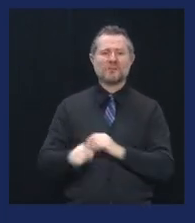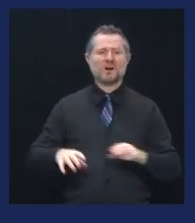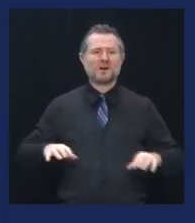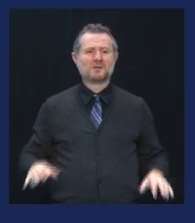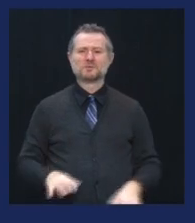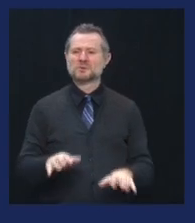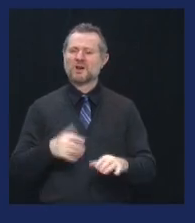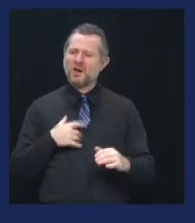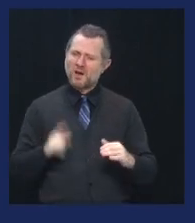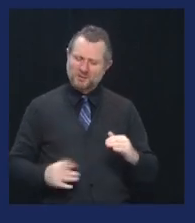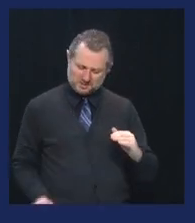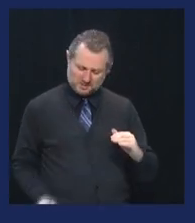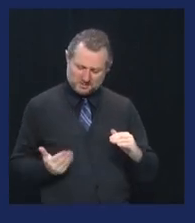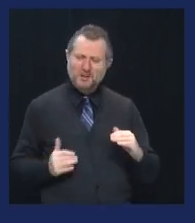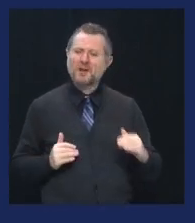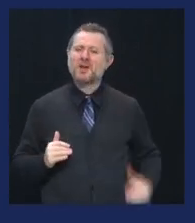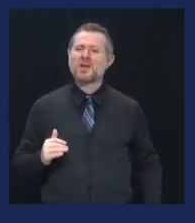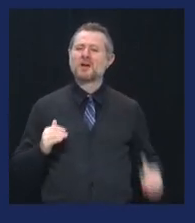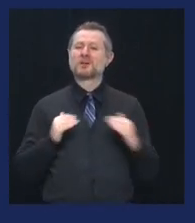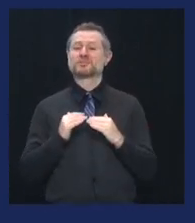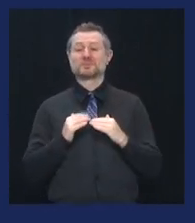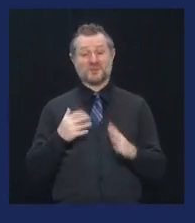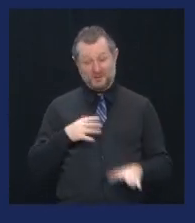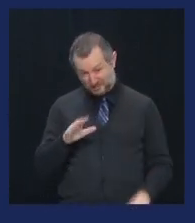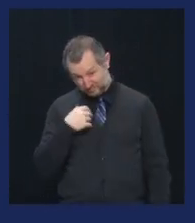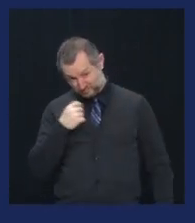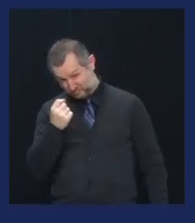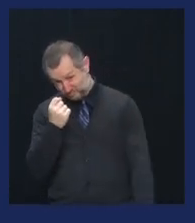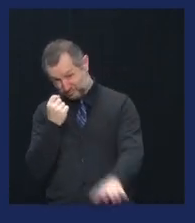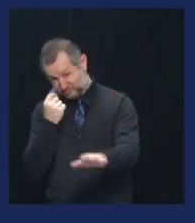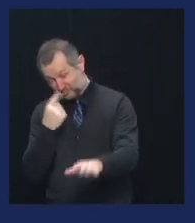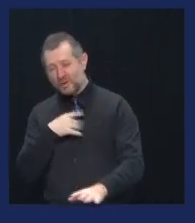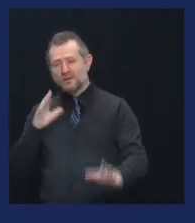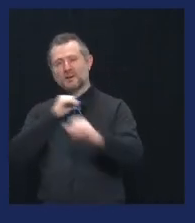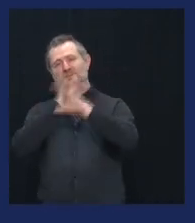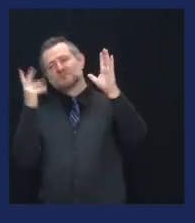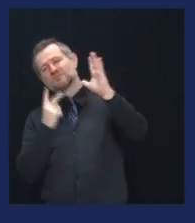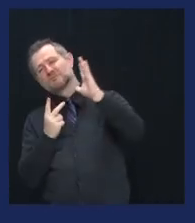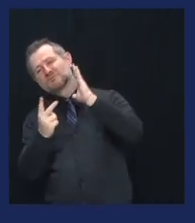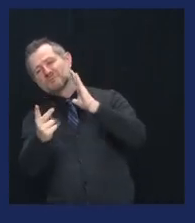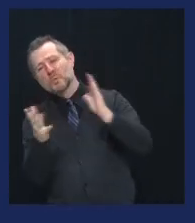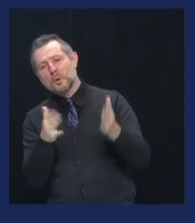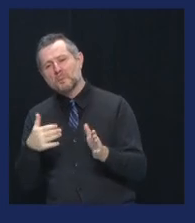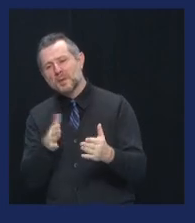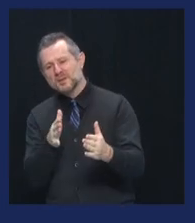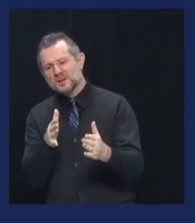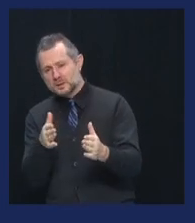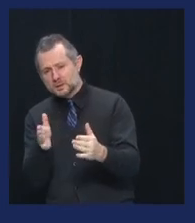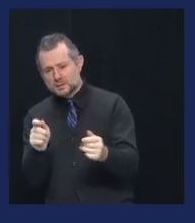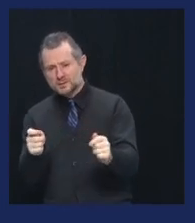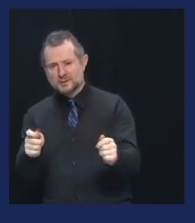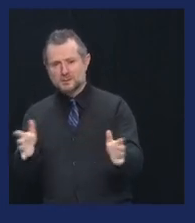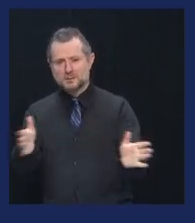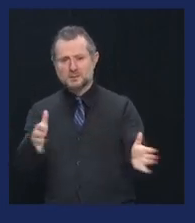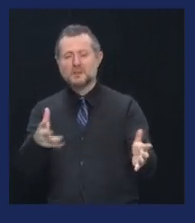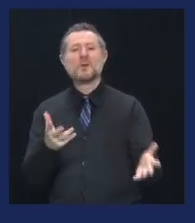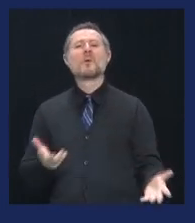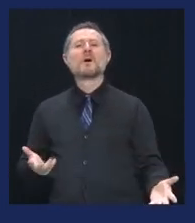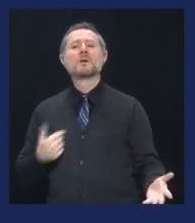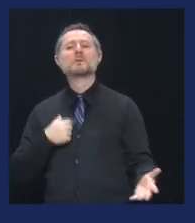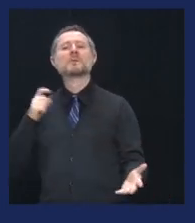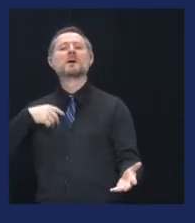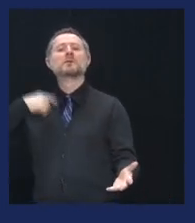Understanding and anticipating shifts in the post-COVID economy, we also recognize the overavailability of